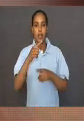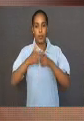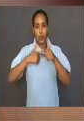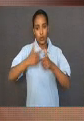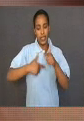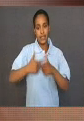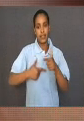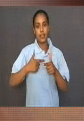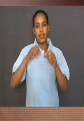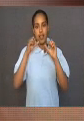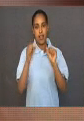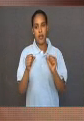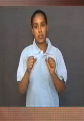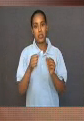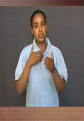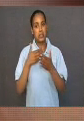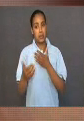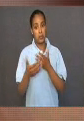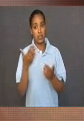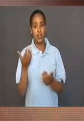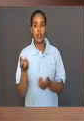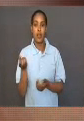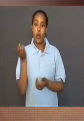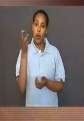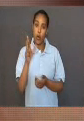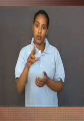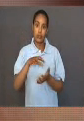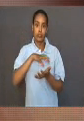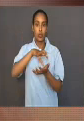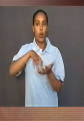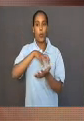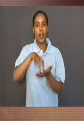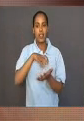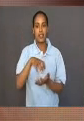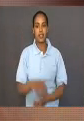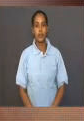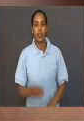can be simple or complex.